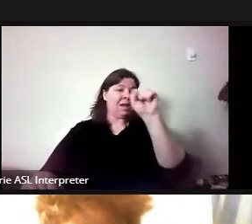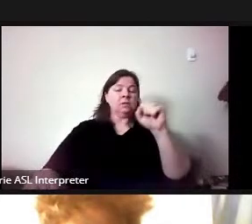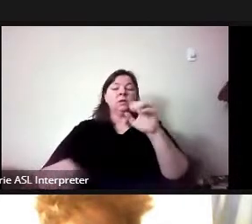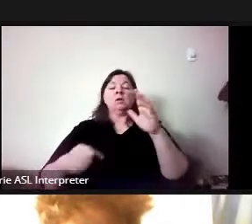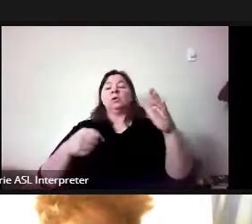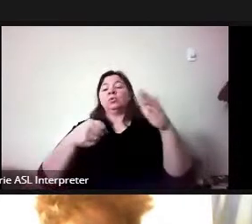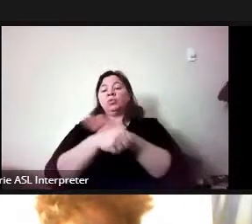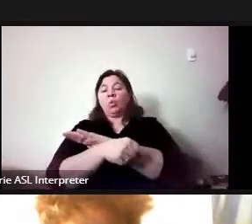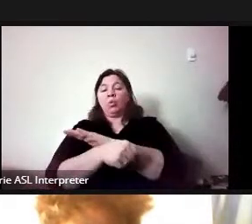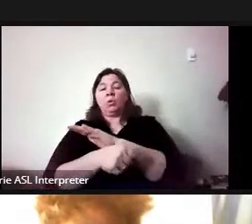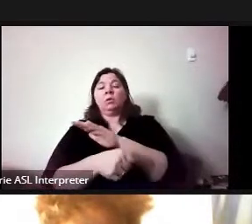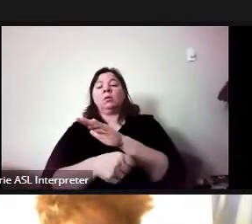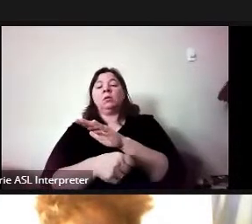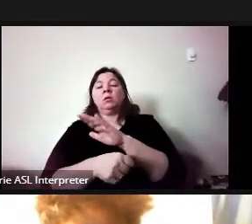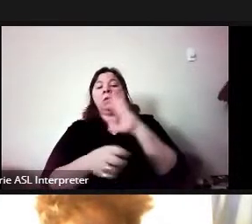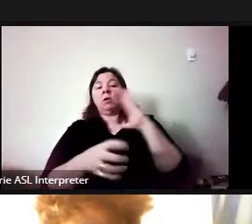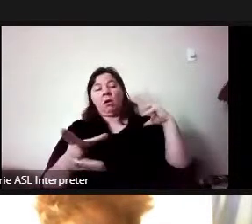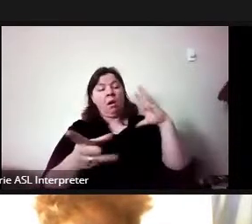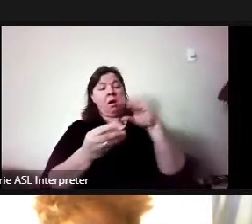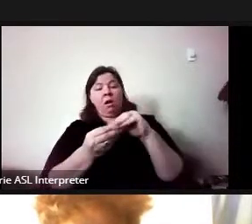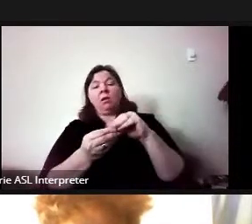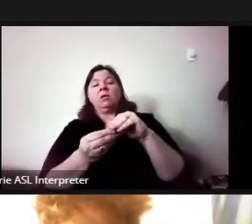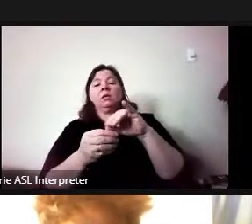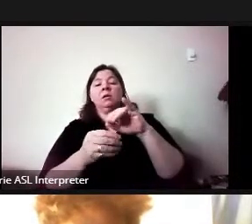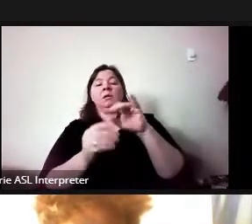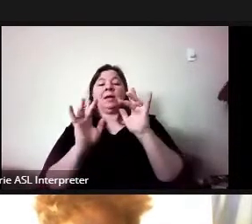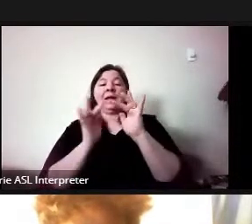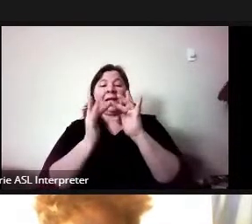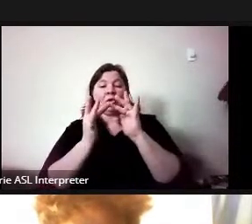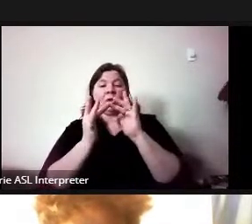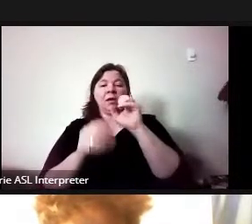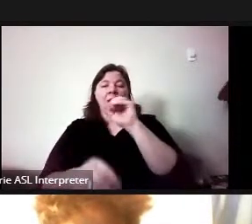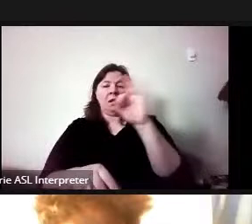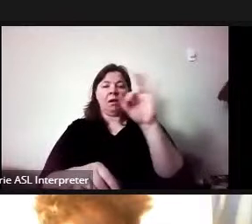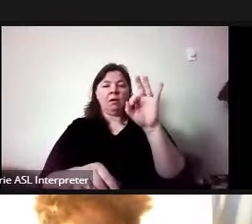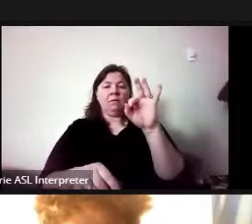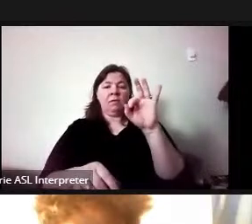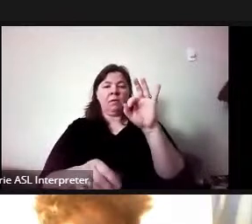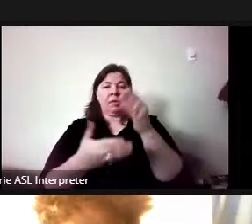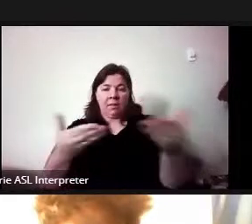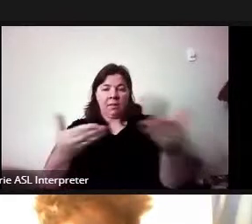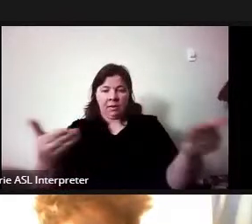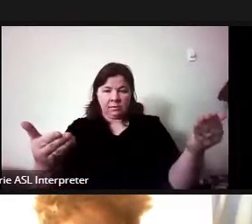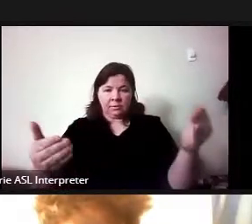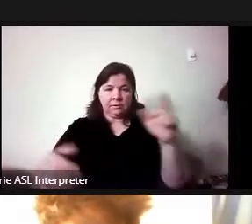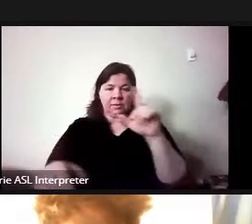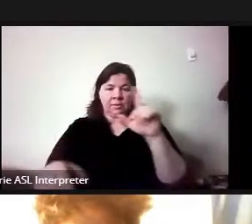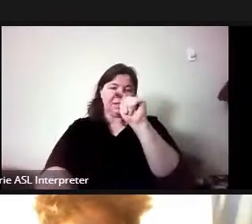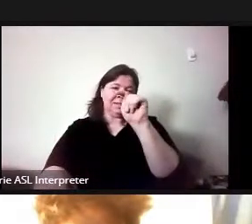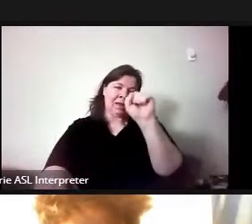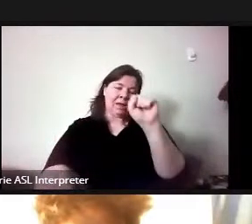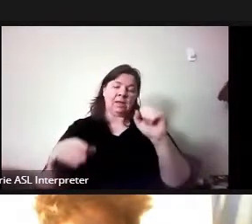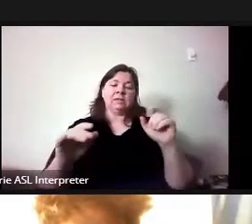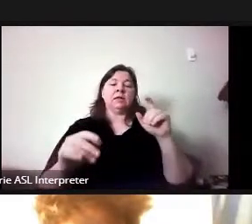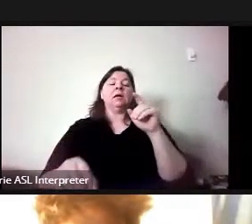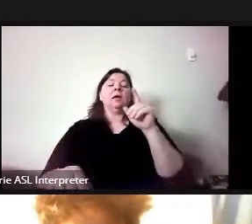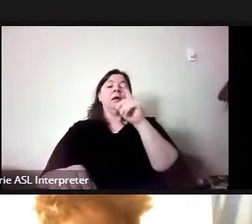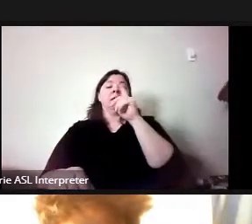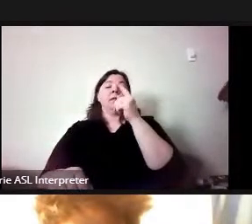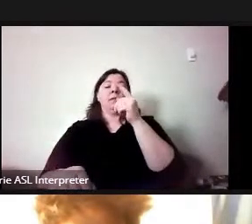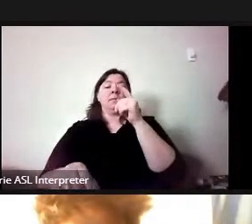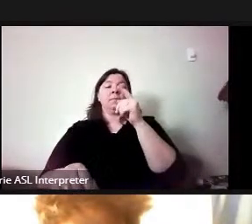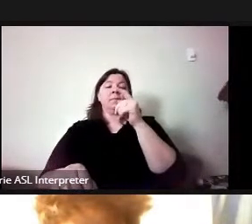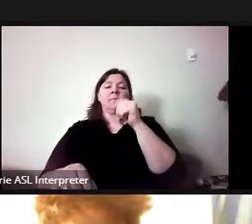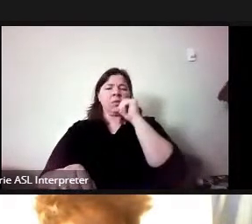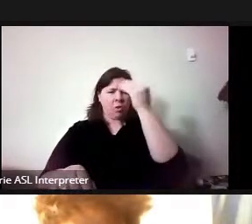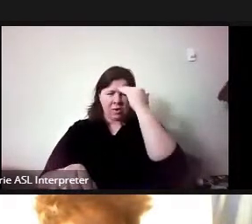total internet, the Internet of Things. The Internet of Things. So it's TIS. So yeah, that's great. You